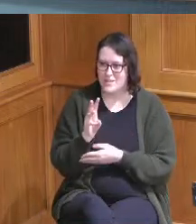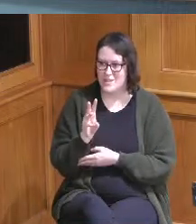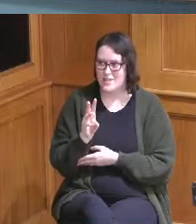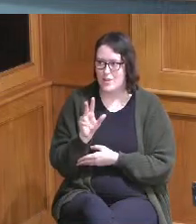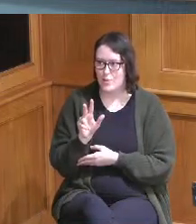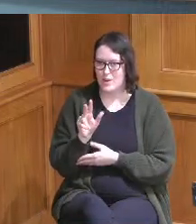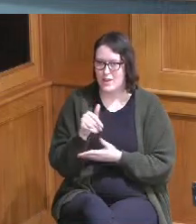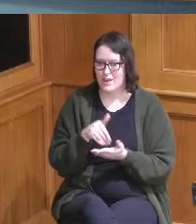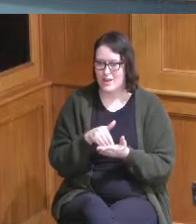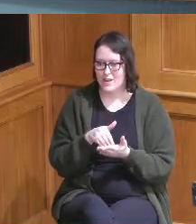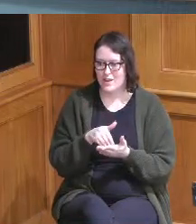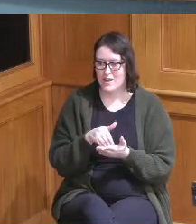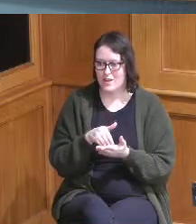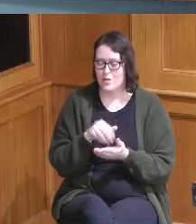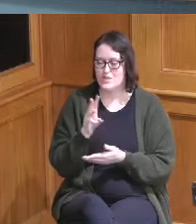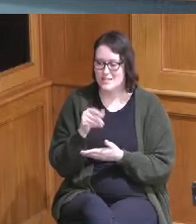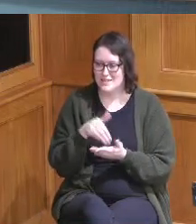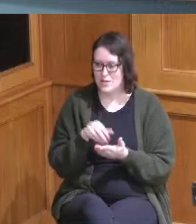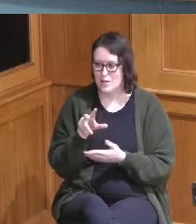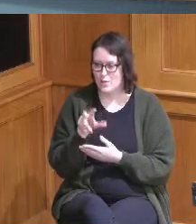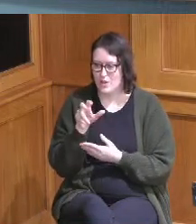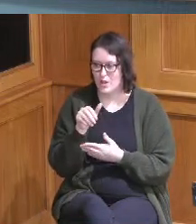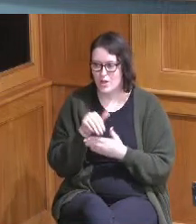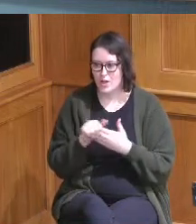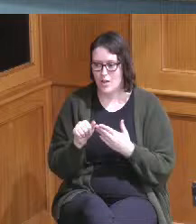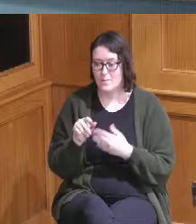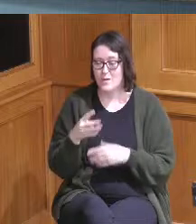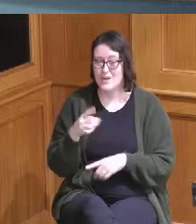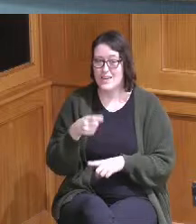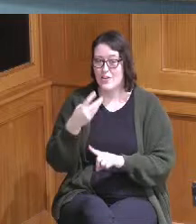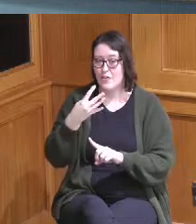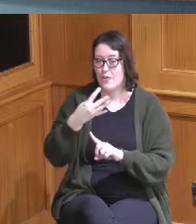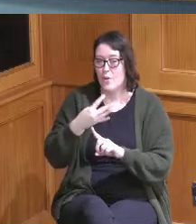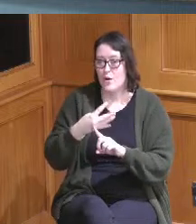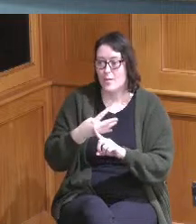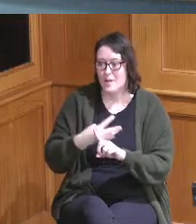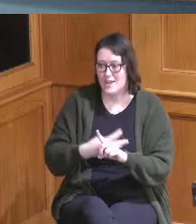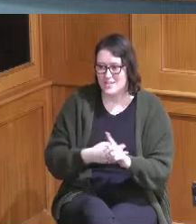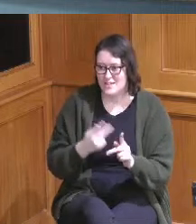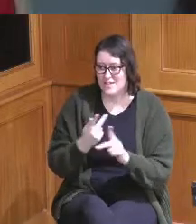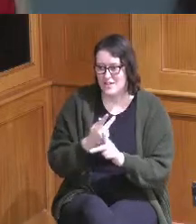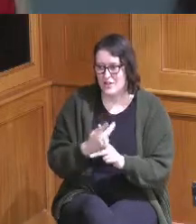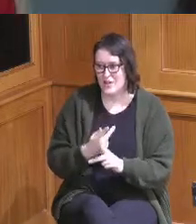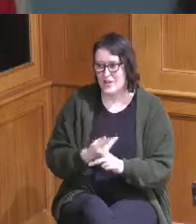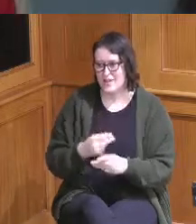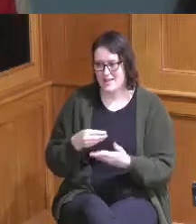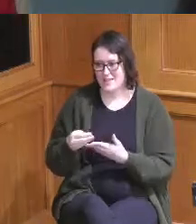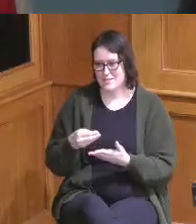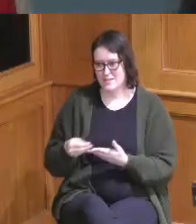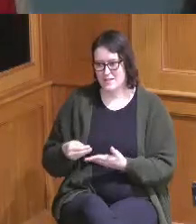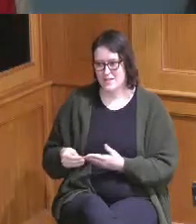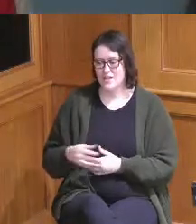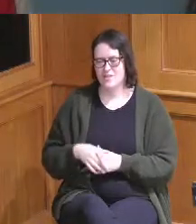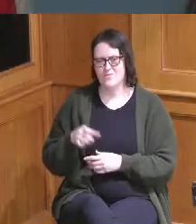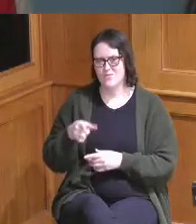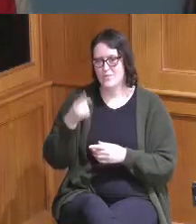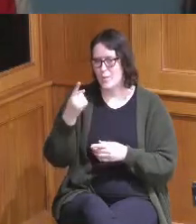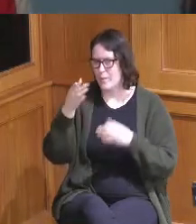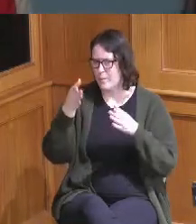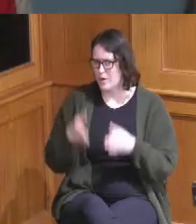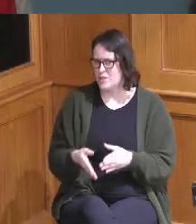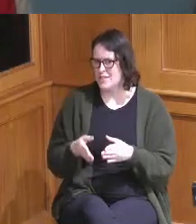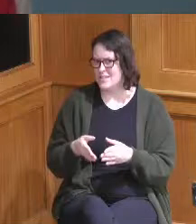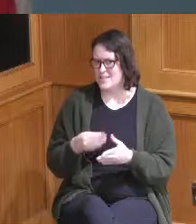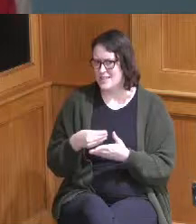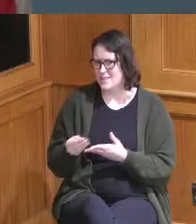but I would like to ask Jeff, it took 4 months to defray these expenses. Is this an individual's expense,